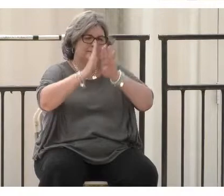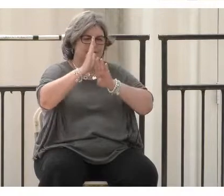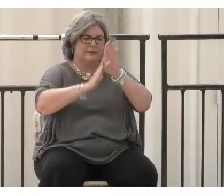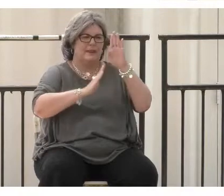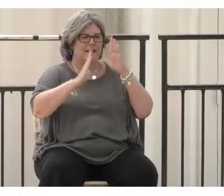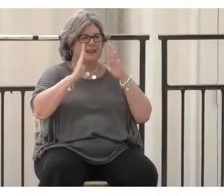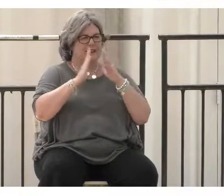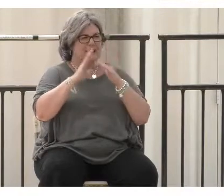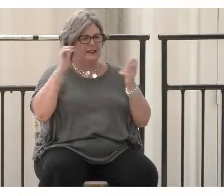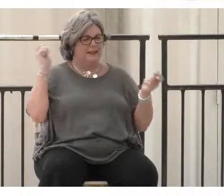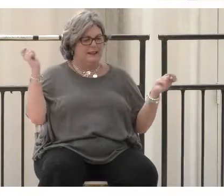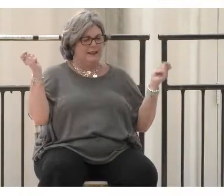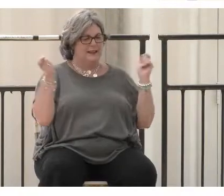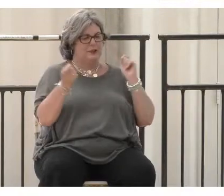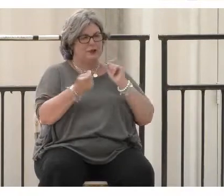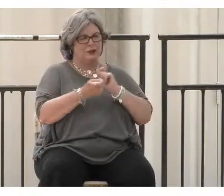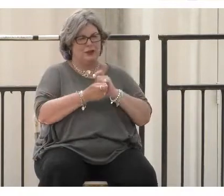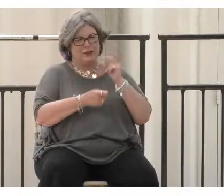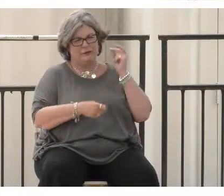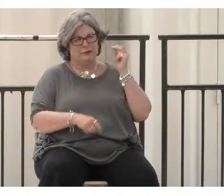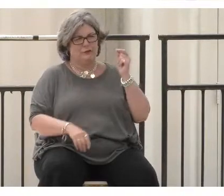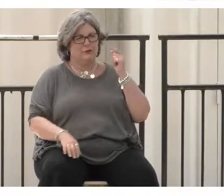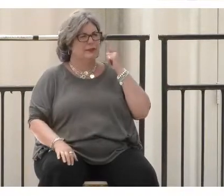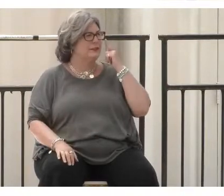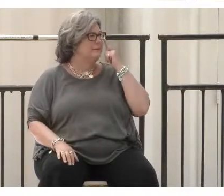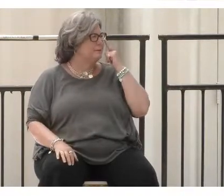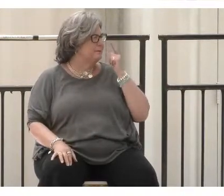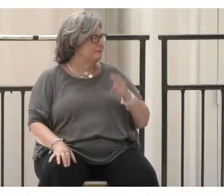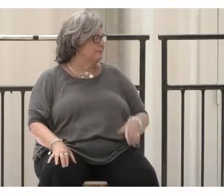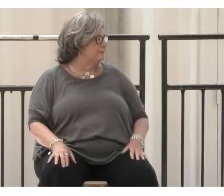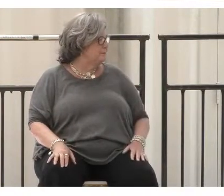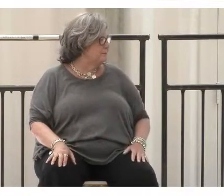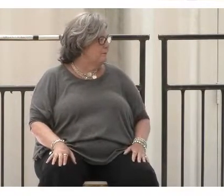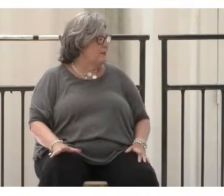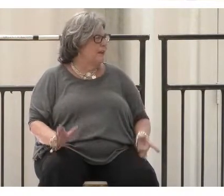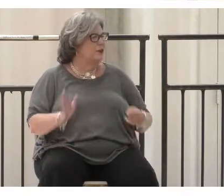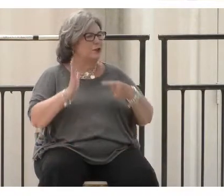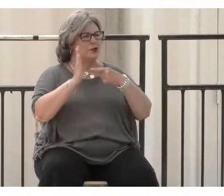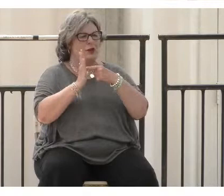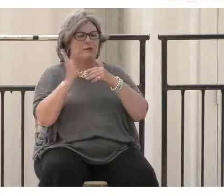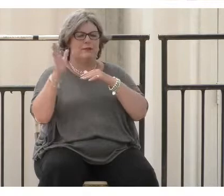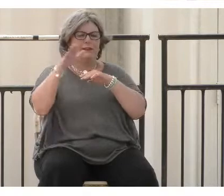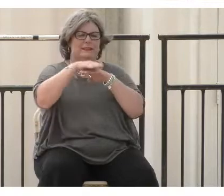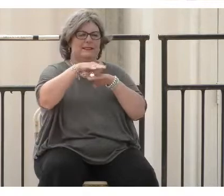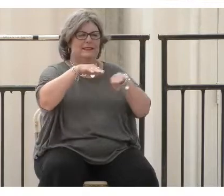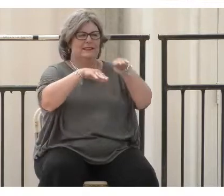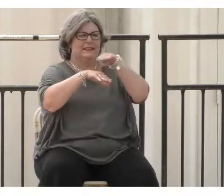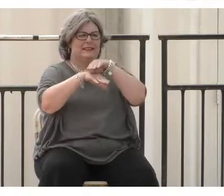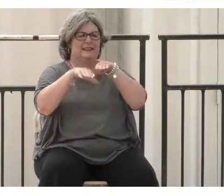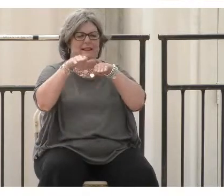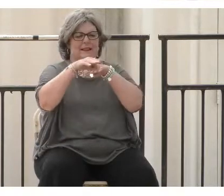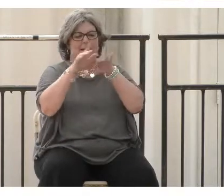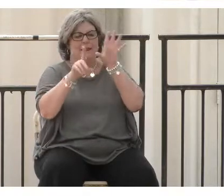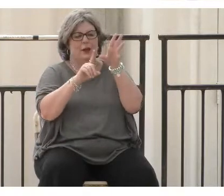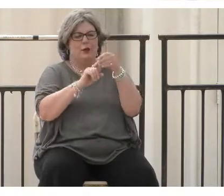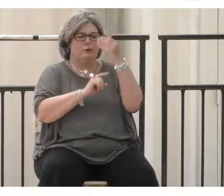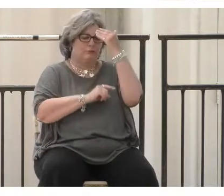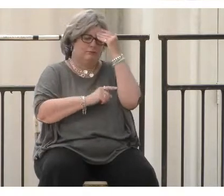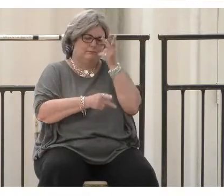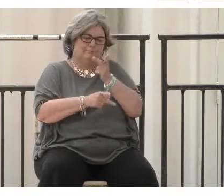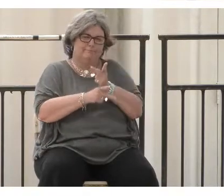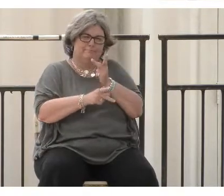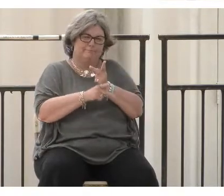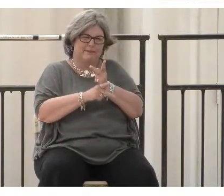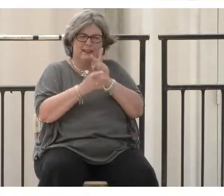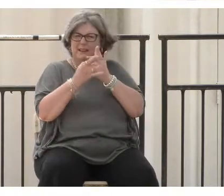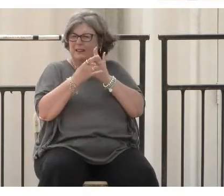It transforms so very quickly. And we want to show these layers and not lose that cultural knowledge. So there's a